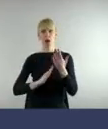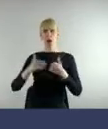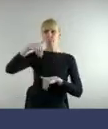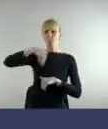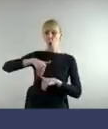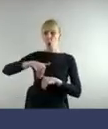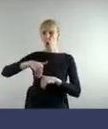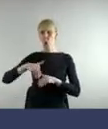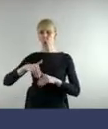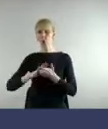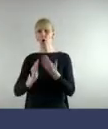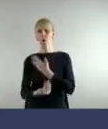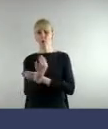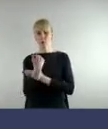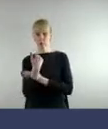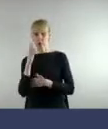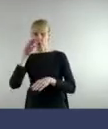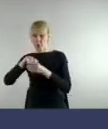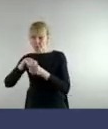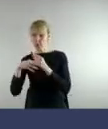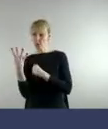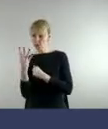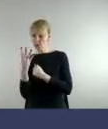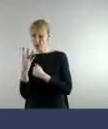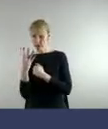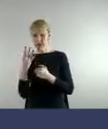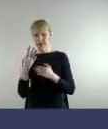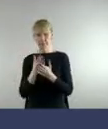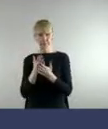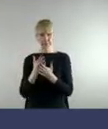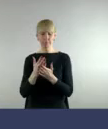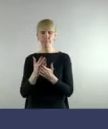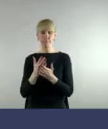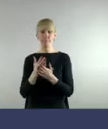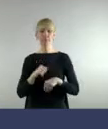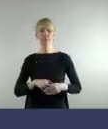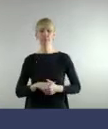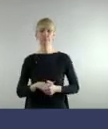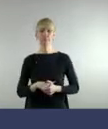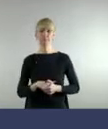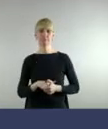counties. And as you can see, there are more counties than county governors, but that has just a story